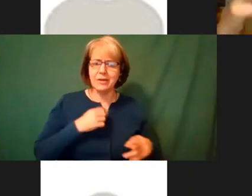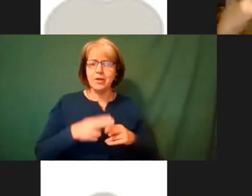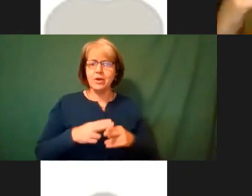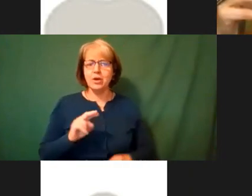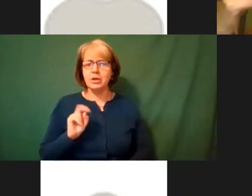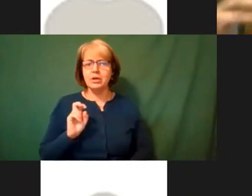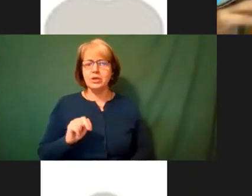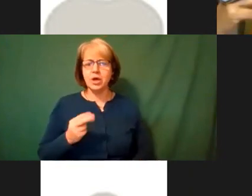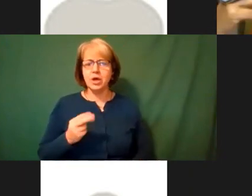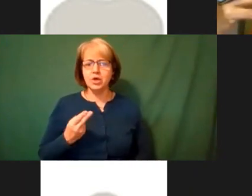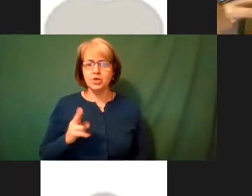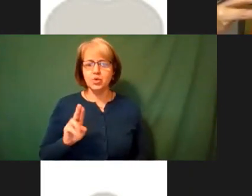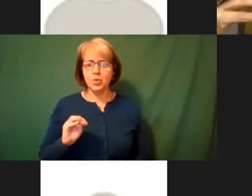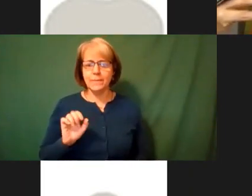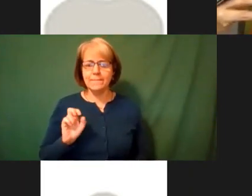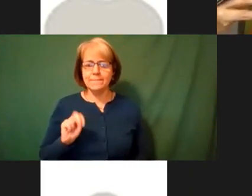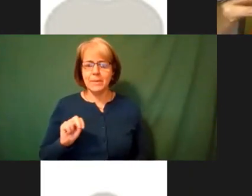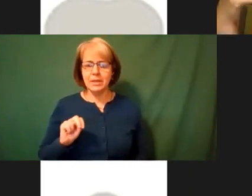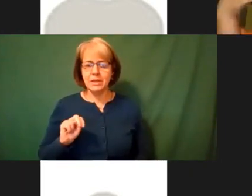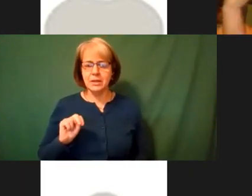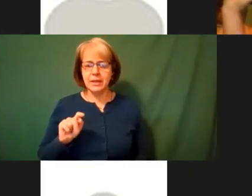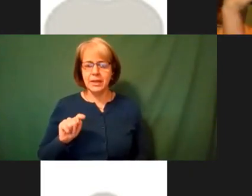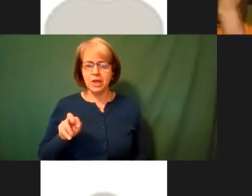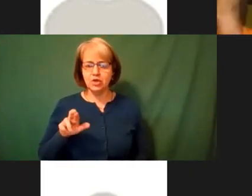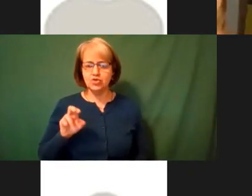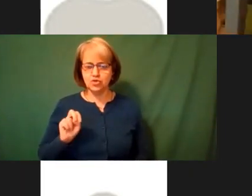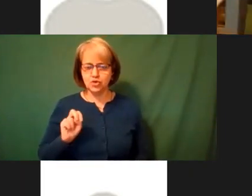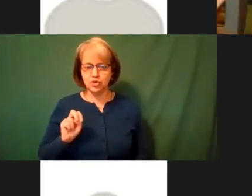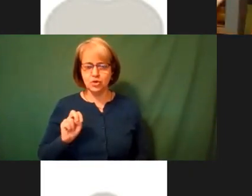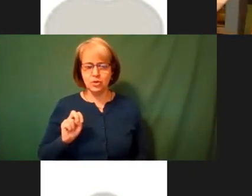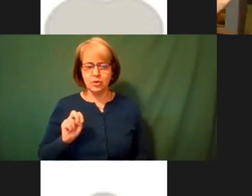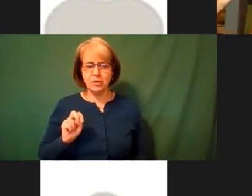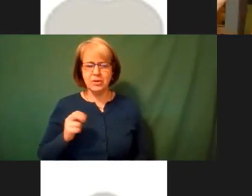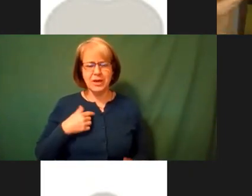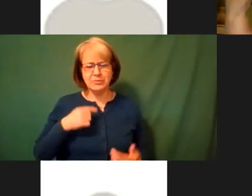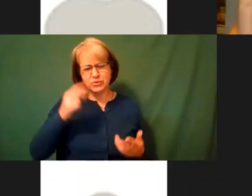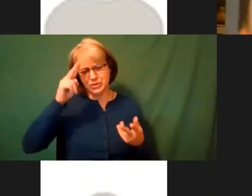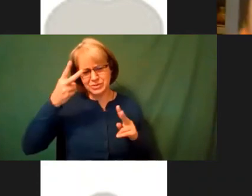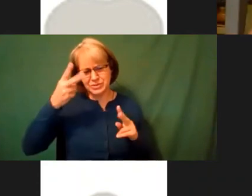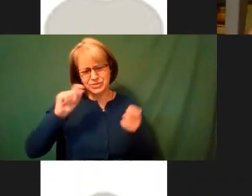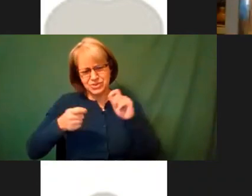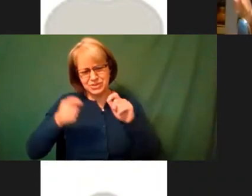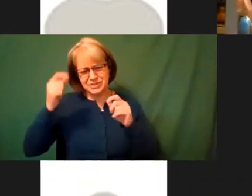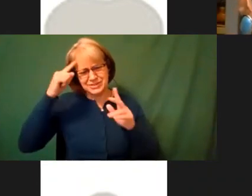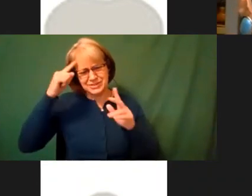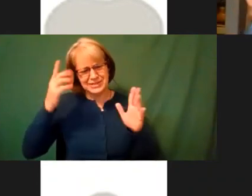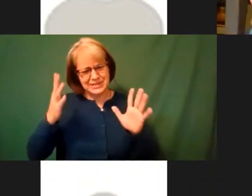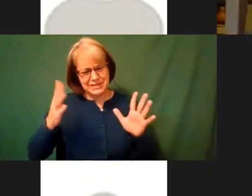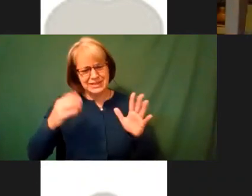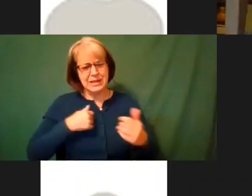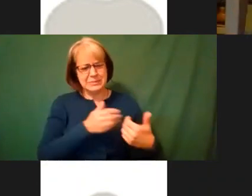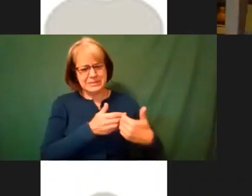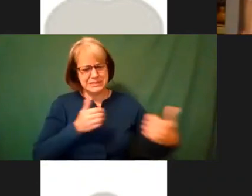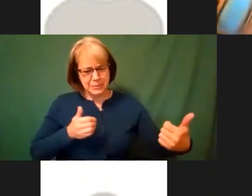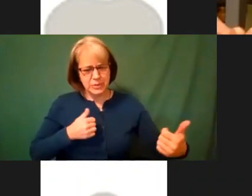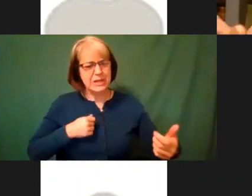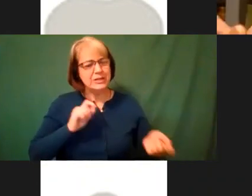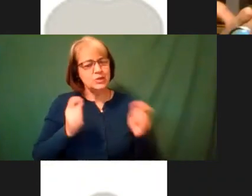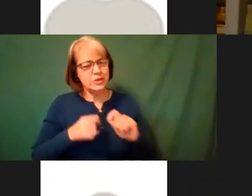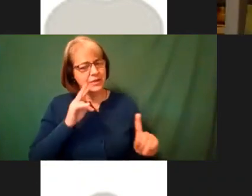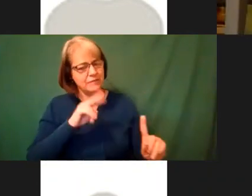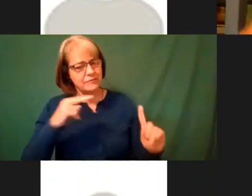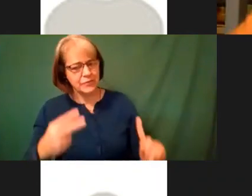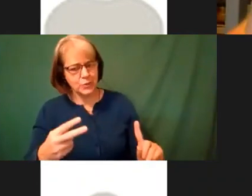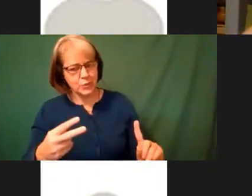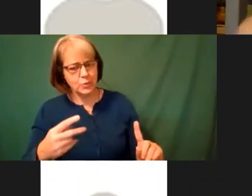hard to change the way I've been educated to consider that I'm not of nature, that I'm somehow separate and watching it. Because the minute we separate ourselves,